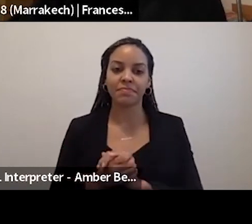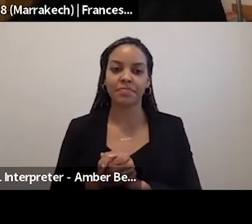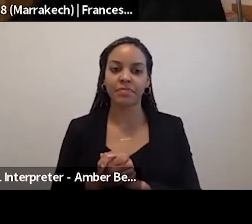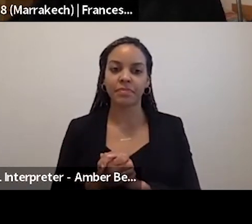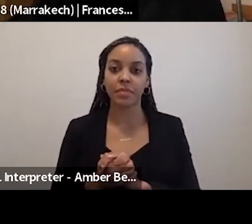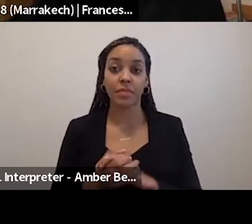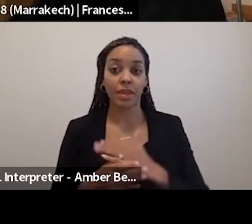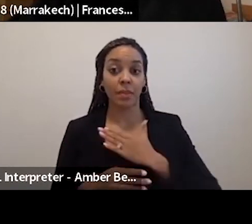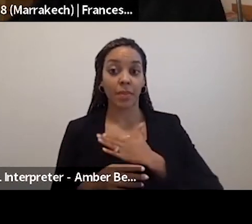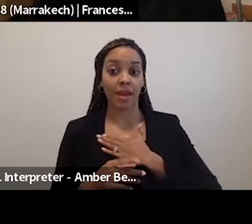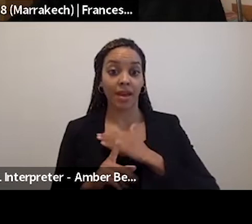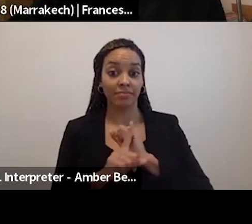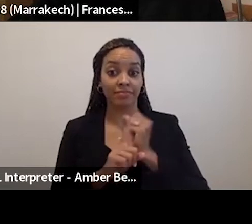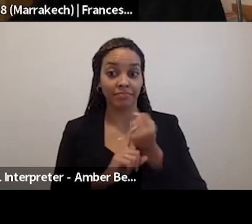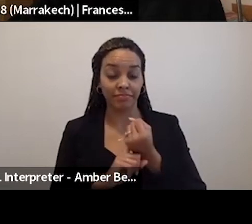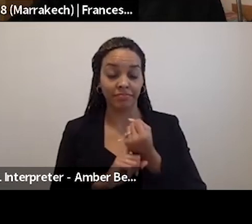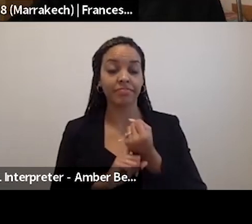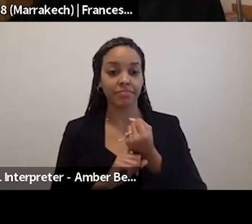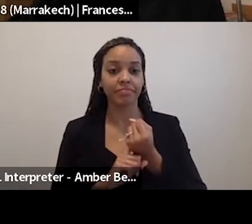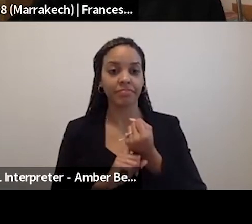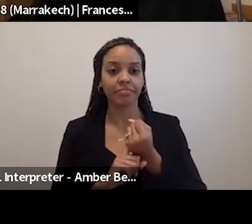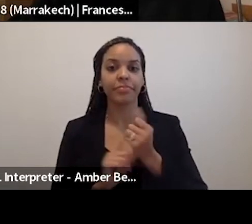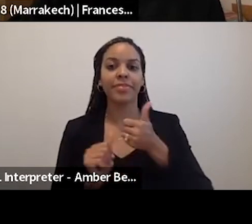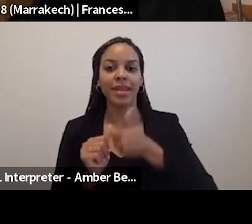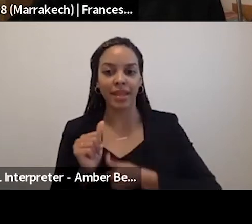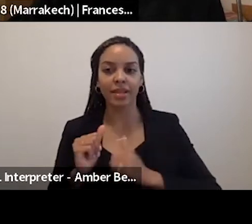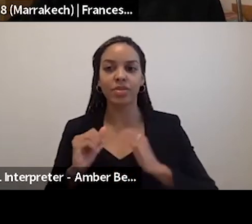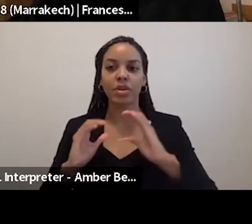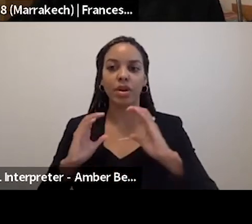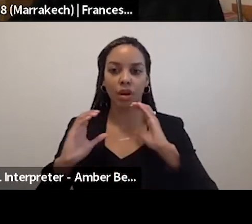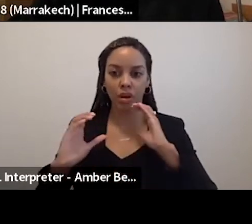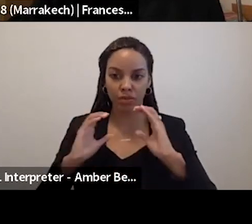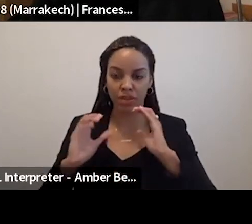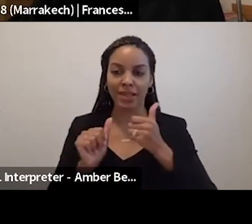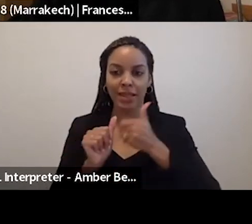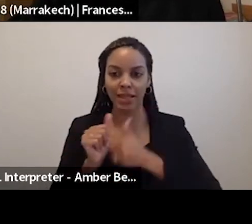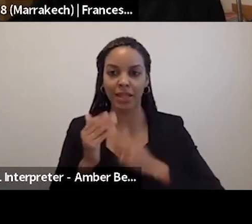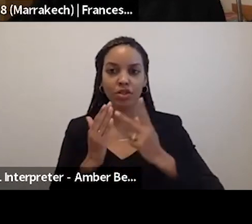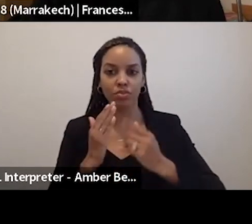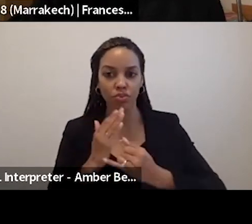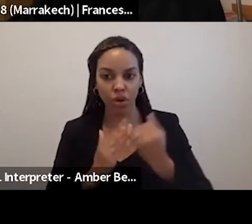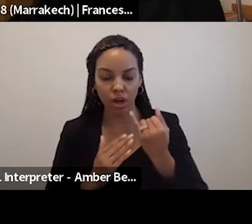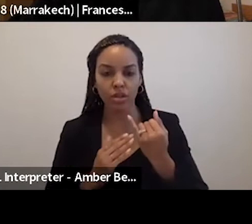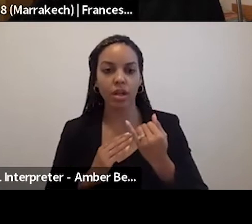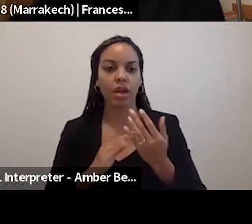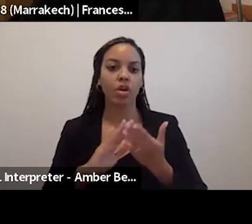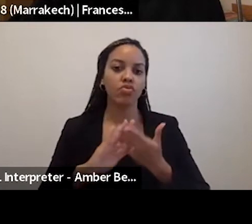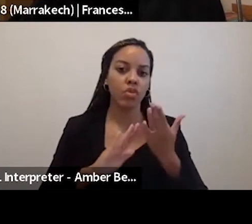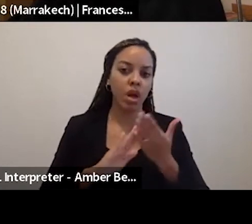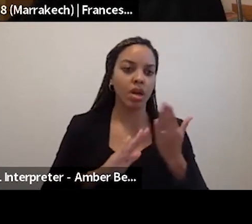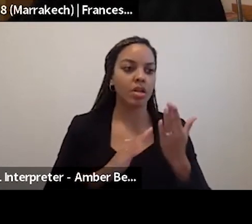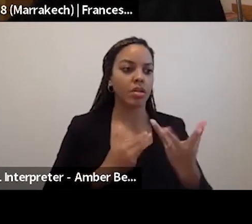our case, every single conversation and project run with different artists